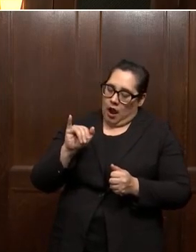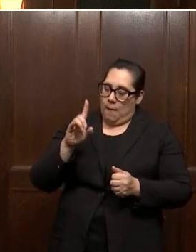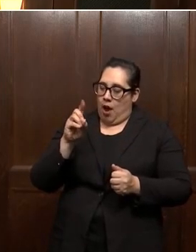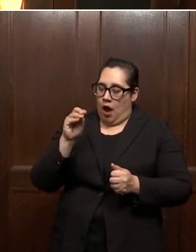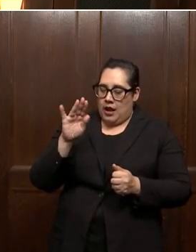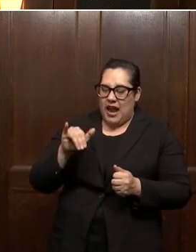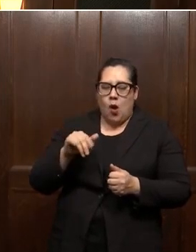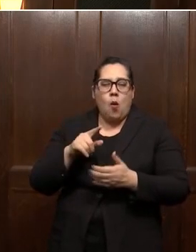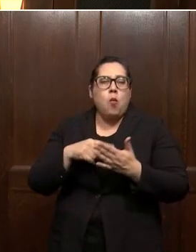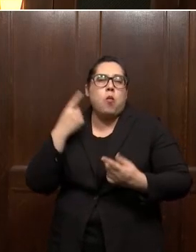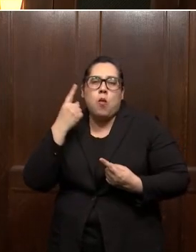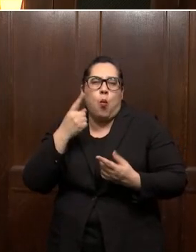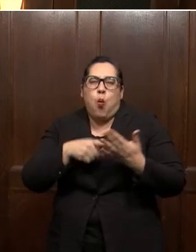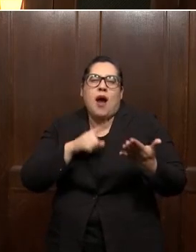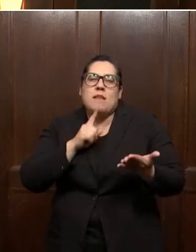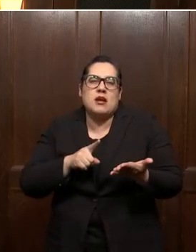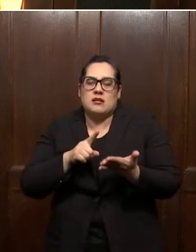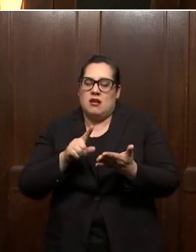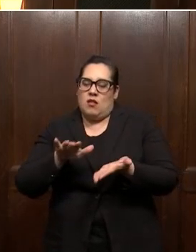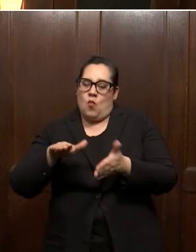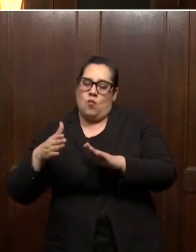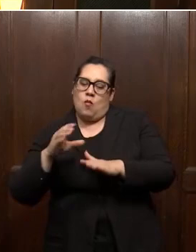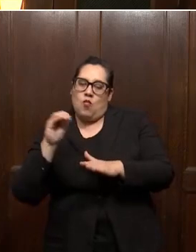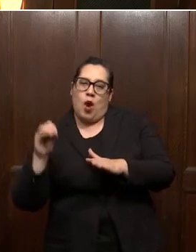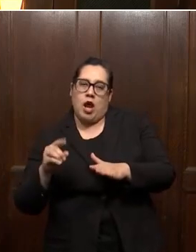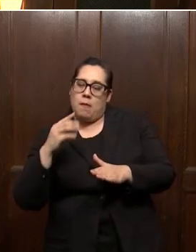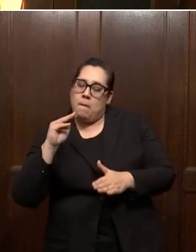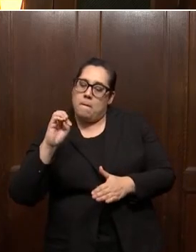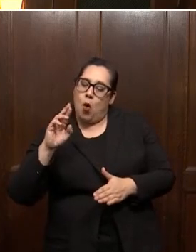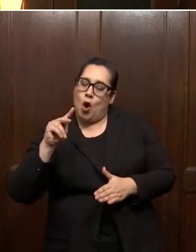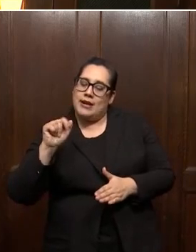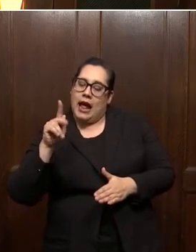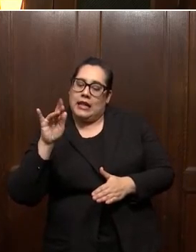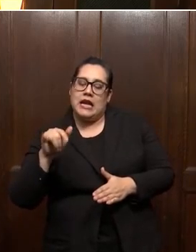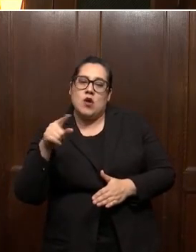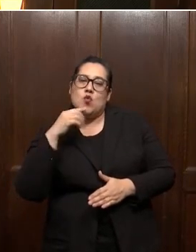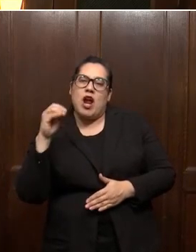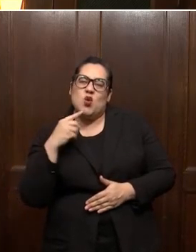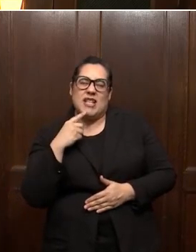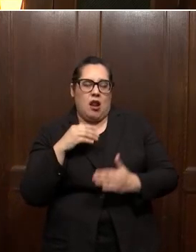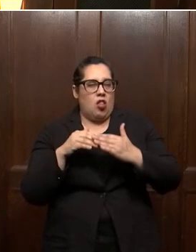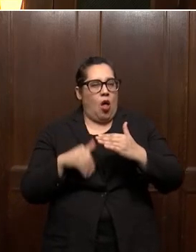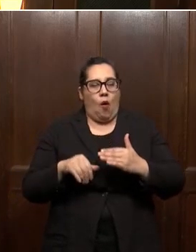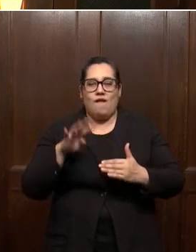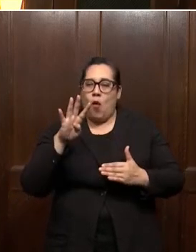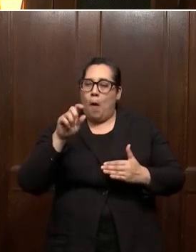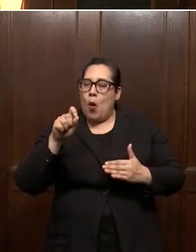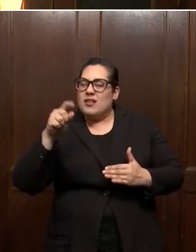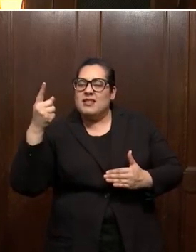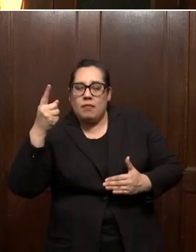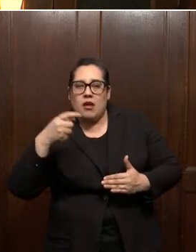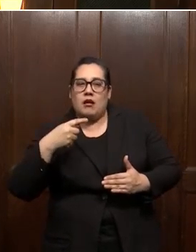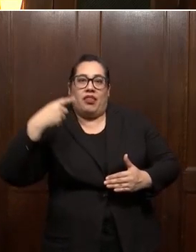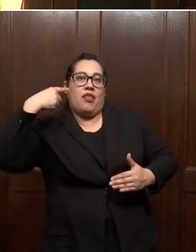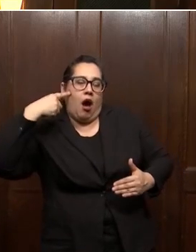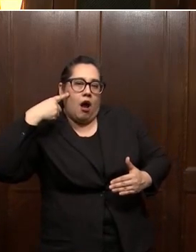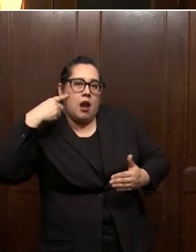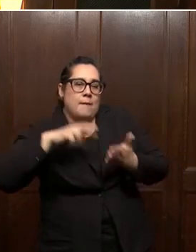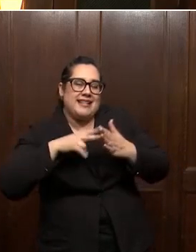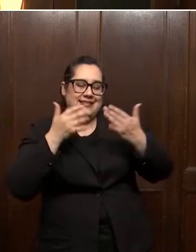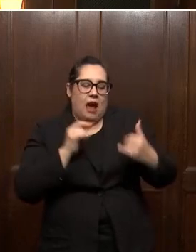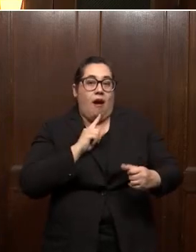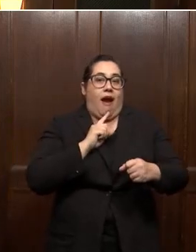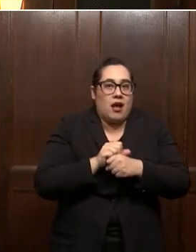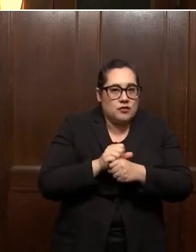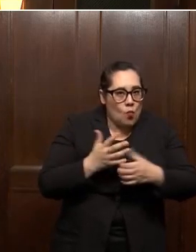wondering what then is the mortality rate? I know you said it's much lower than the 4-point-something that was originally thought. So what is the mortality